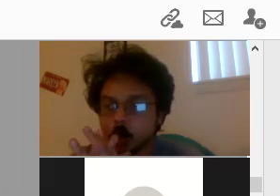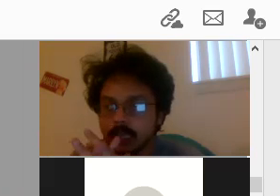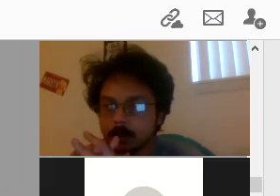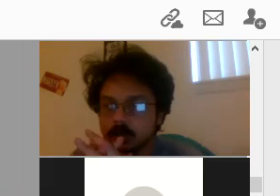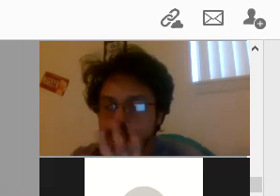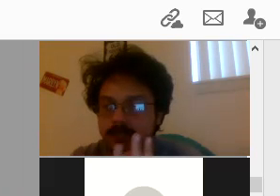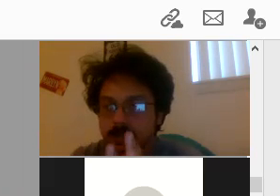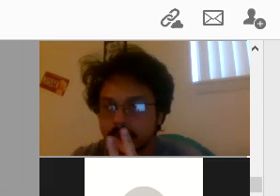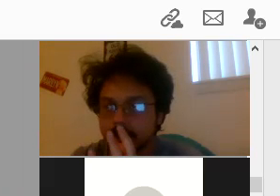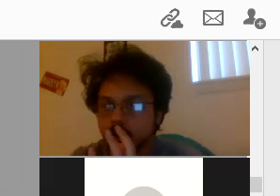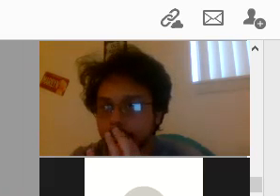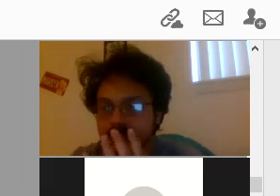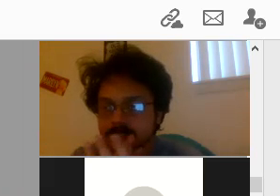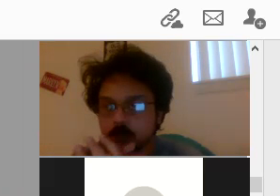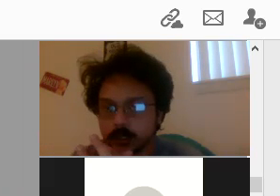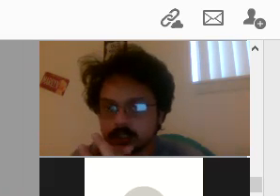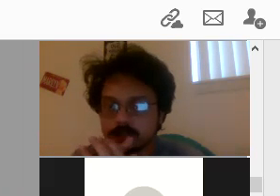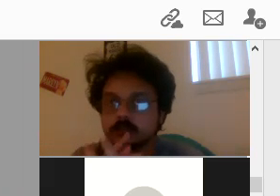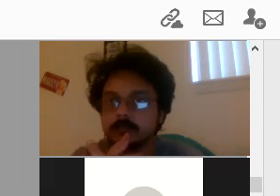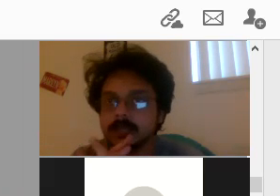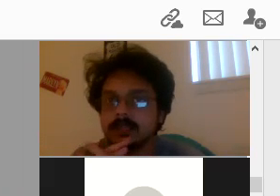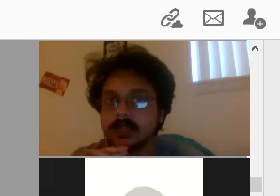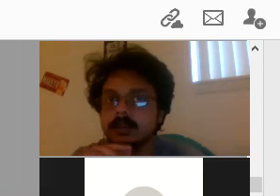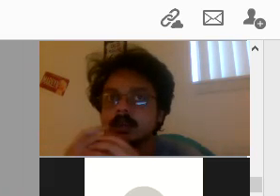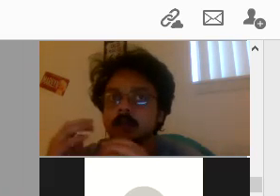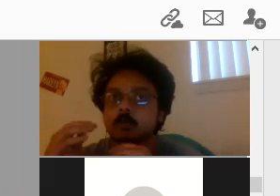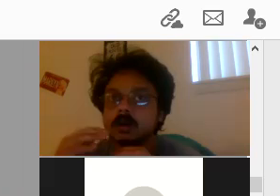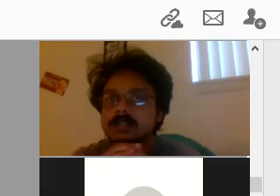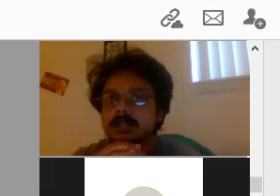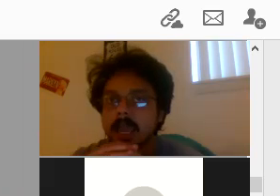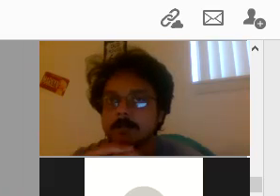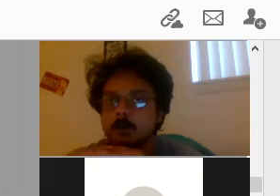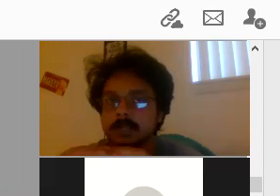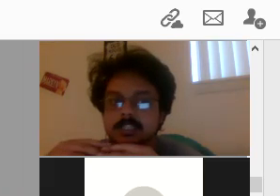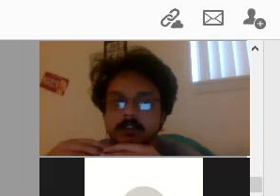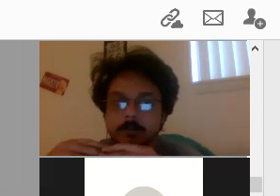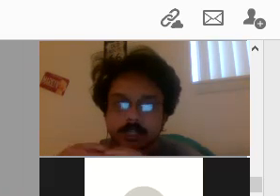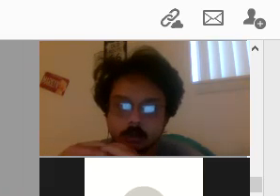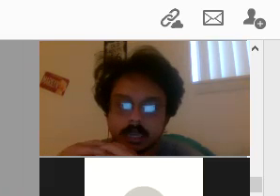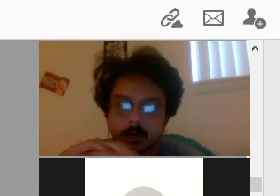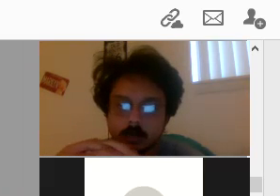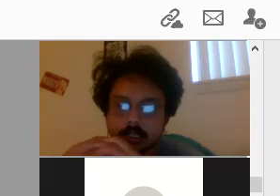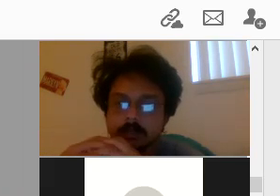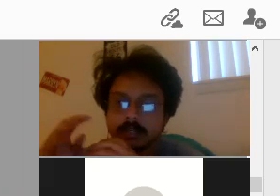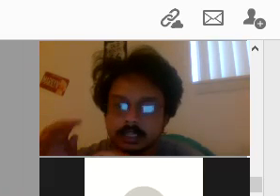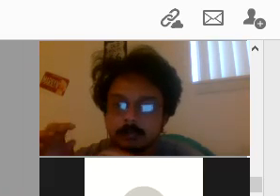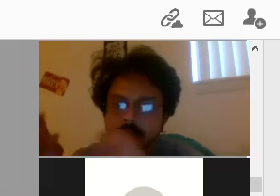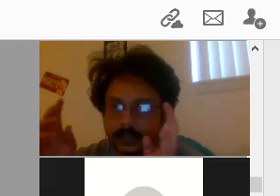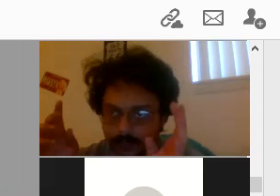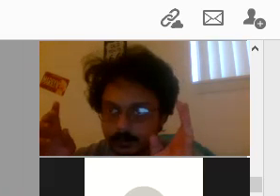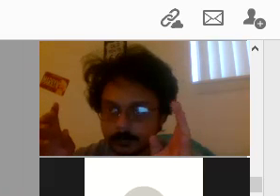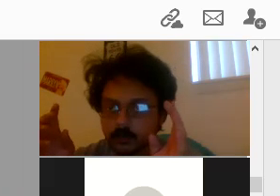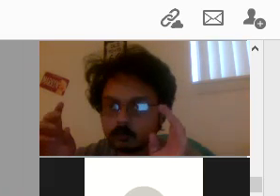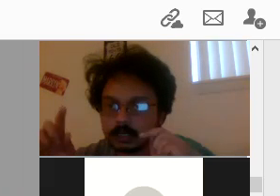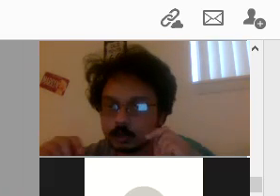when we talk about these complexity notations, we mean that what is the time complexity of a particular algorithm in terms